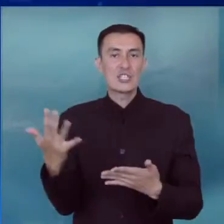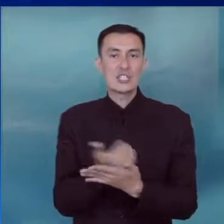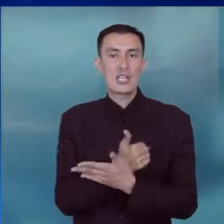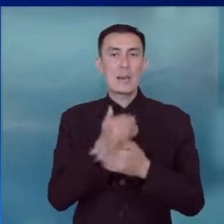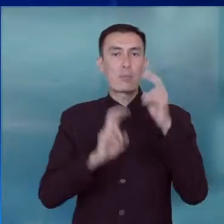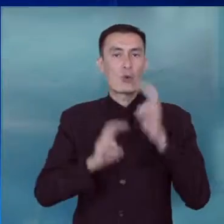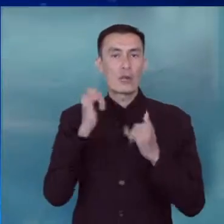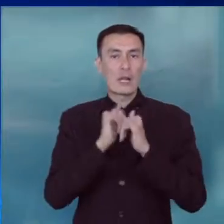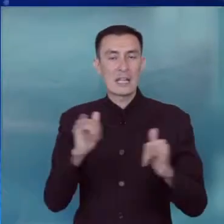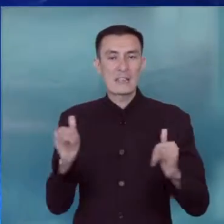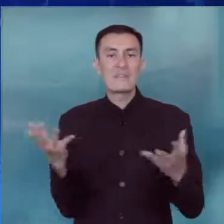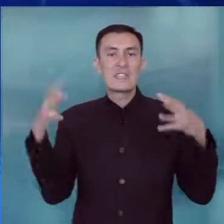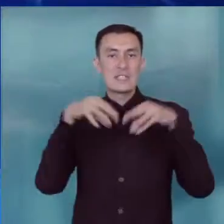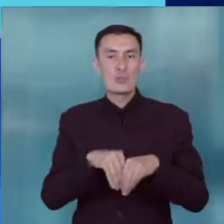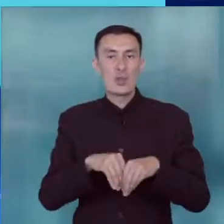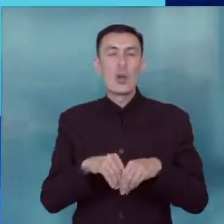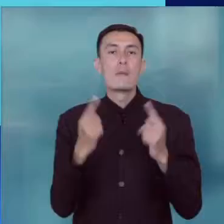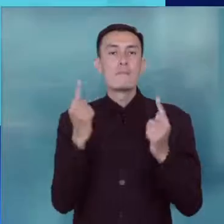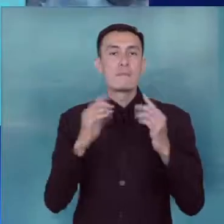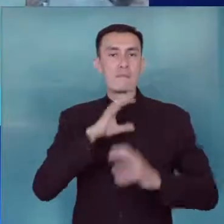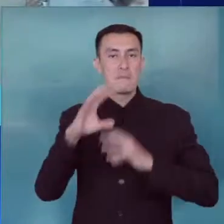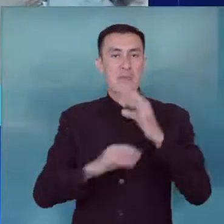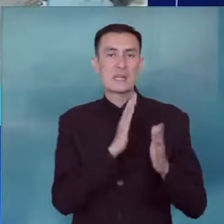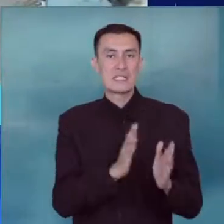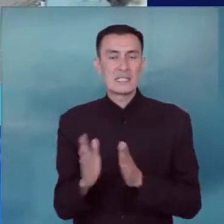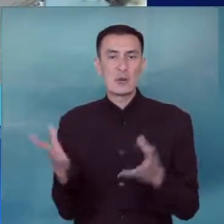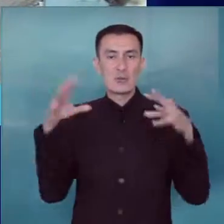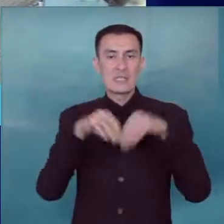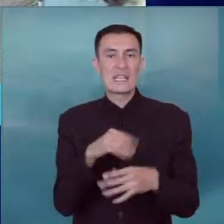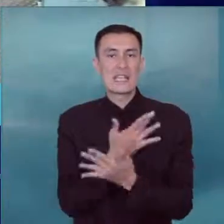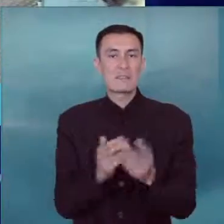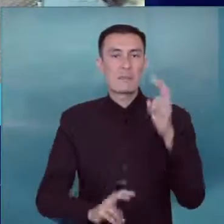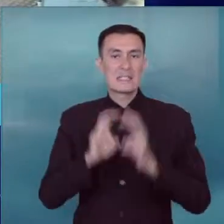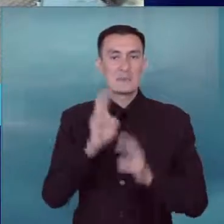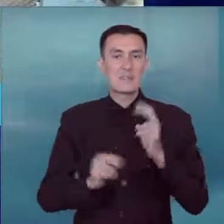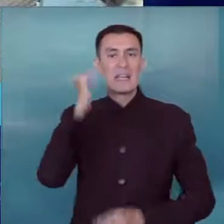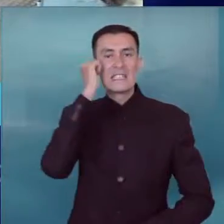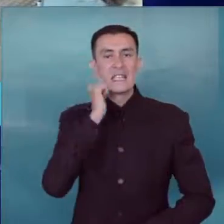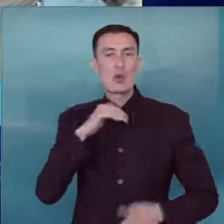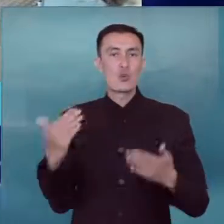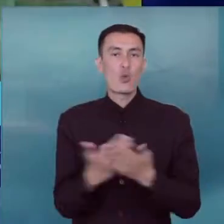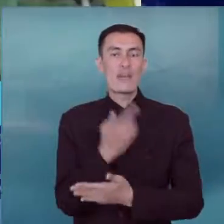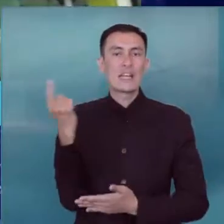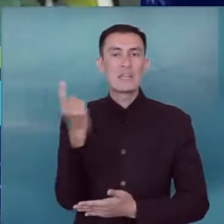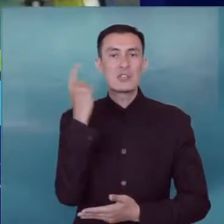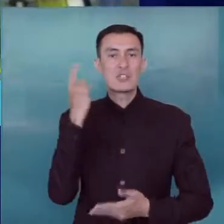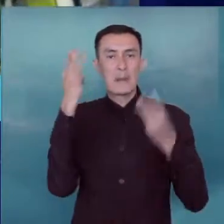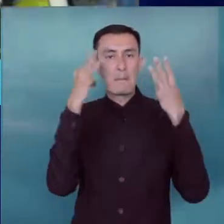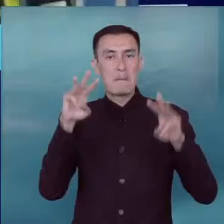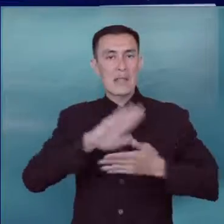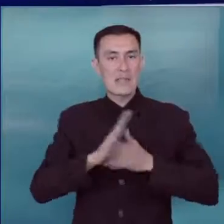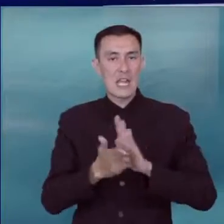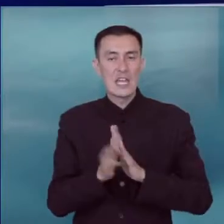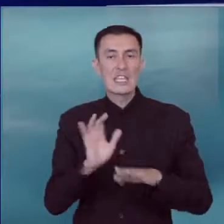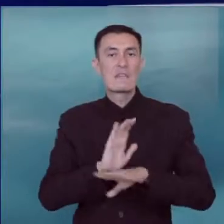4.0, the era involving a confluence of all advantages in one single mega system, combining the means of